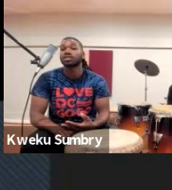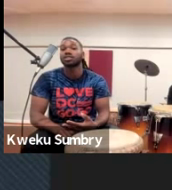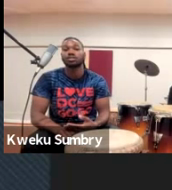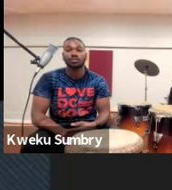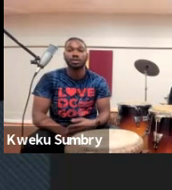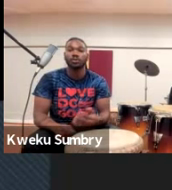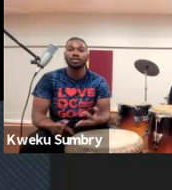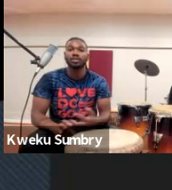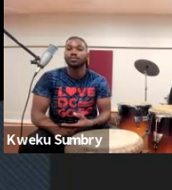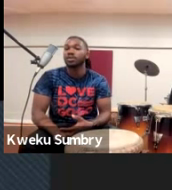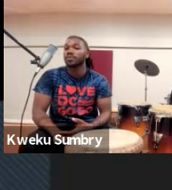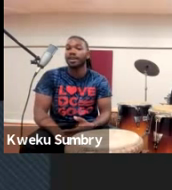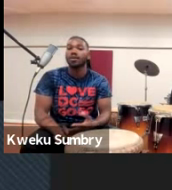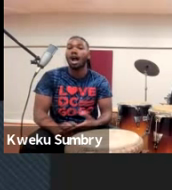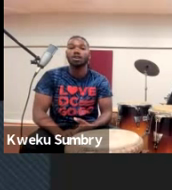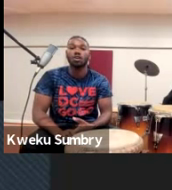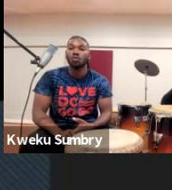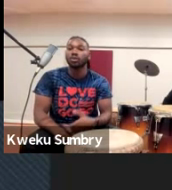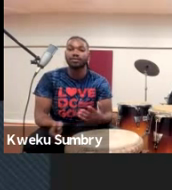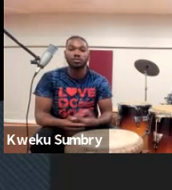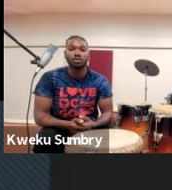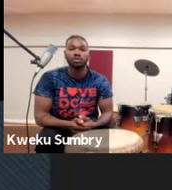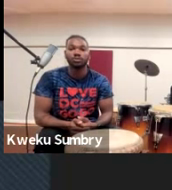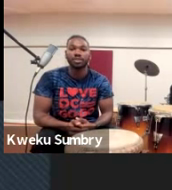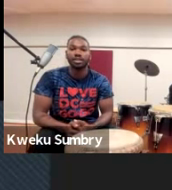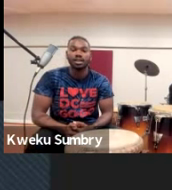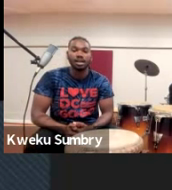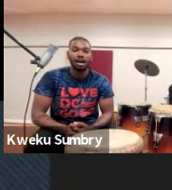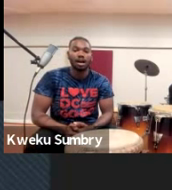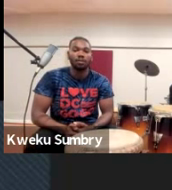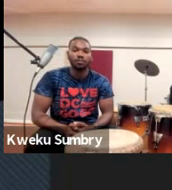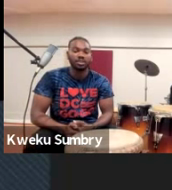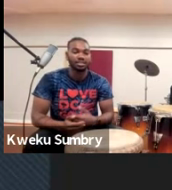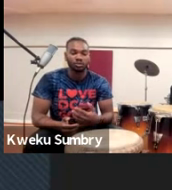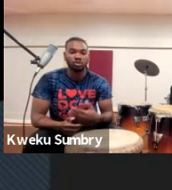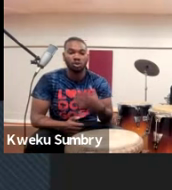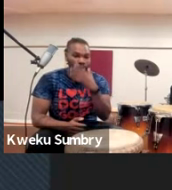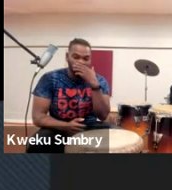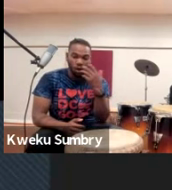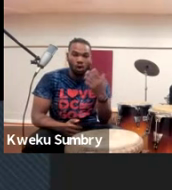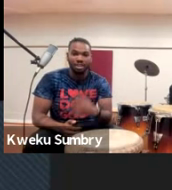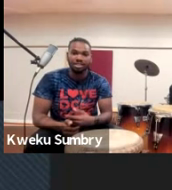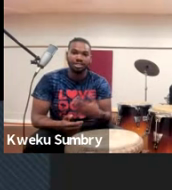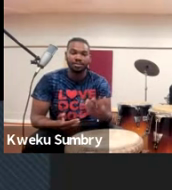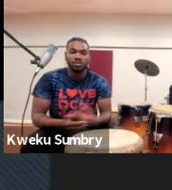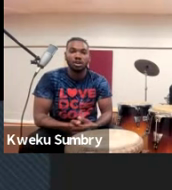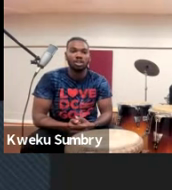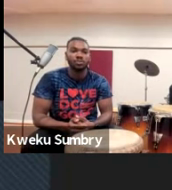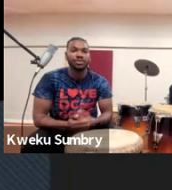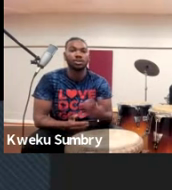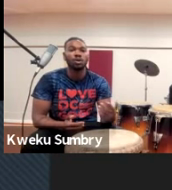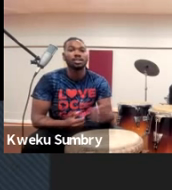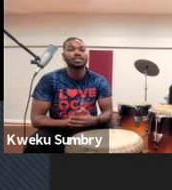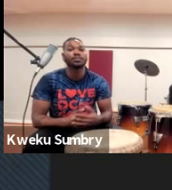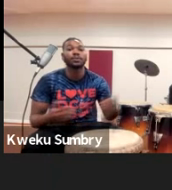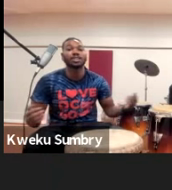at church, you know what I'm saying? Whether it's a bembe or an akom, whatever spiritual event, because, you know, we're all energy, and that means we are all